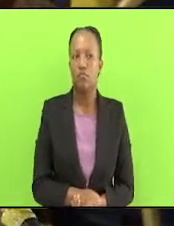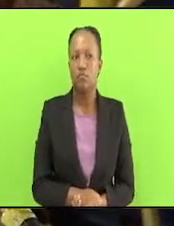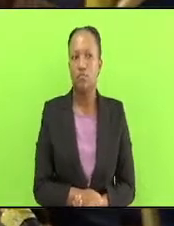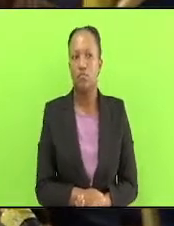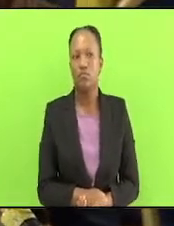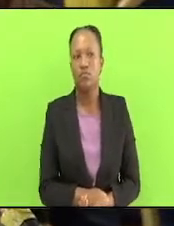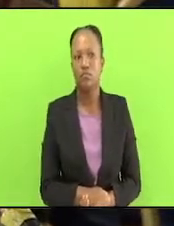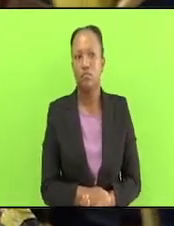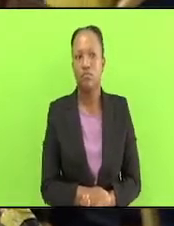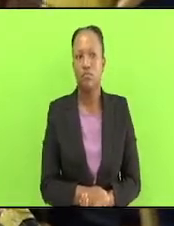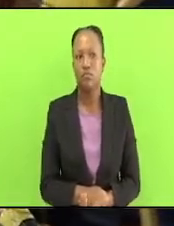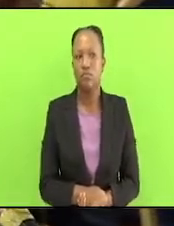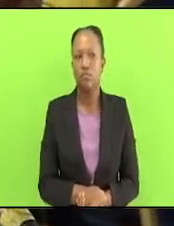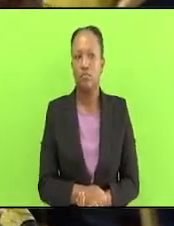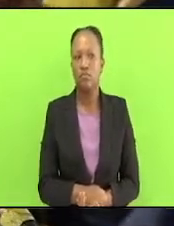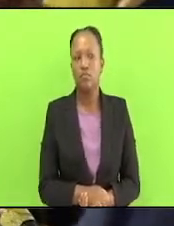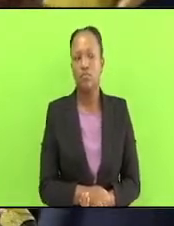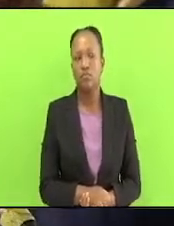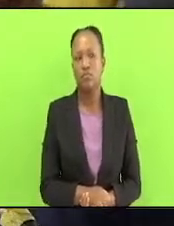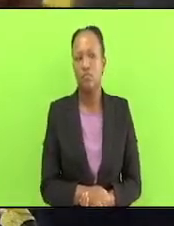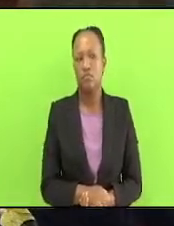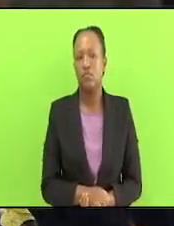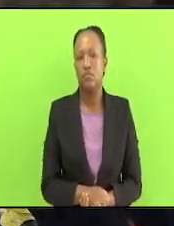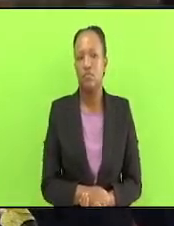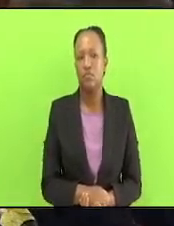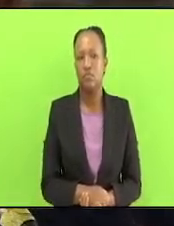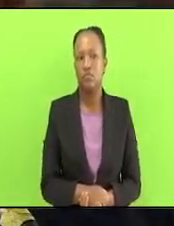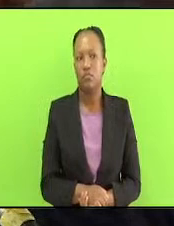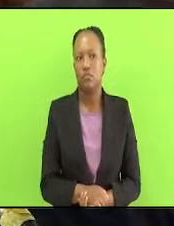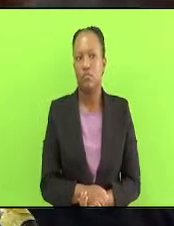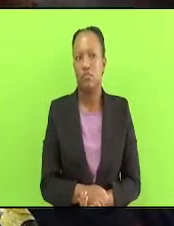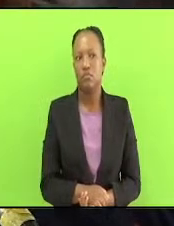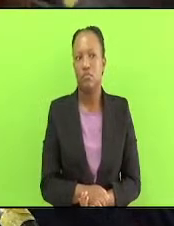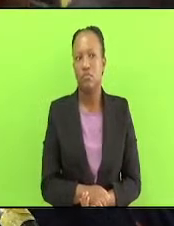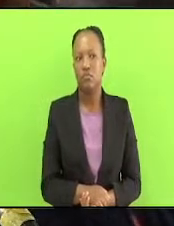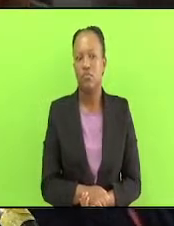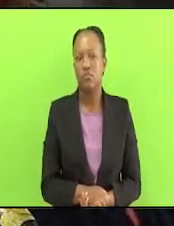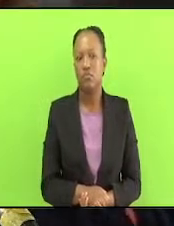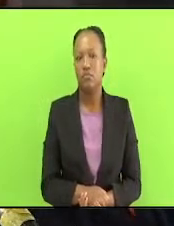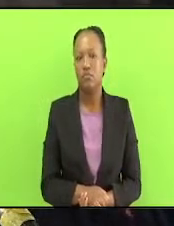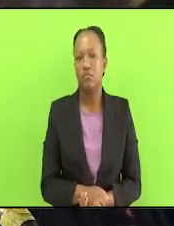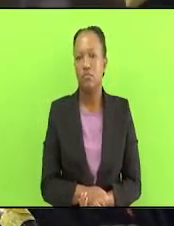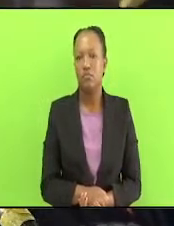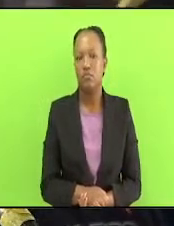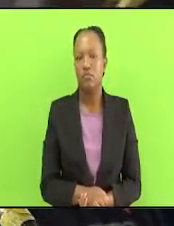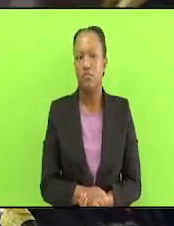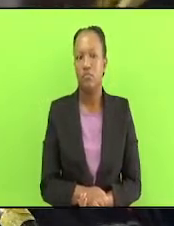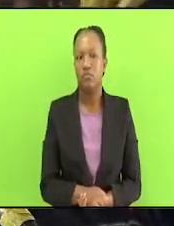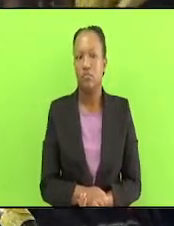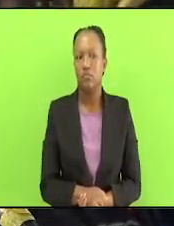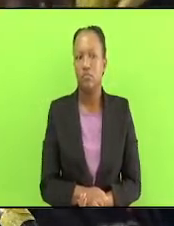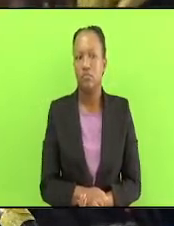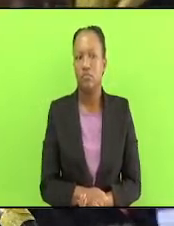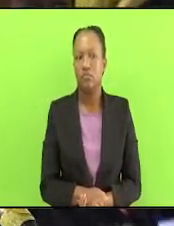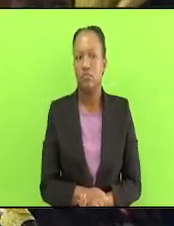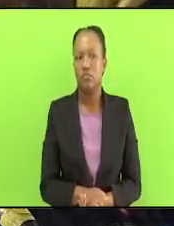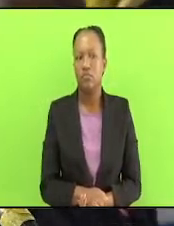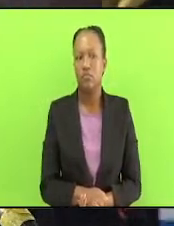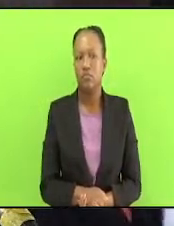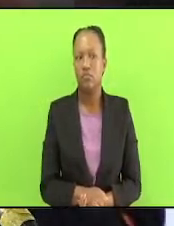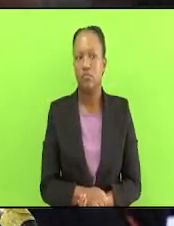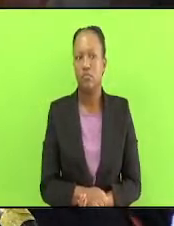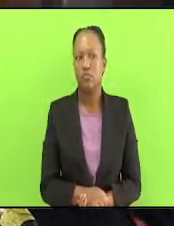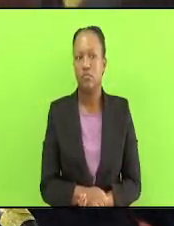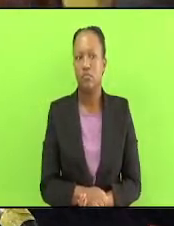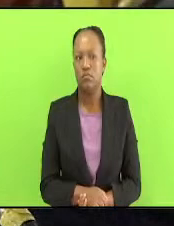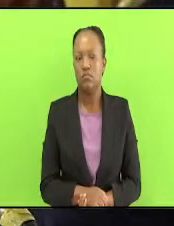500,000 hectares ya karolo e neng e shele e le kwelo tlase le yone. Bagolo, go na le leruo le le shileng, go na